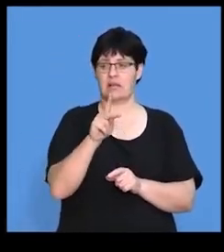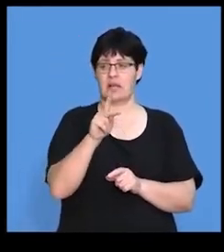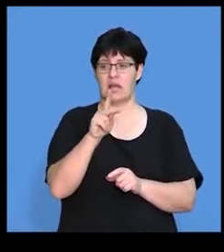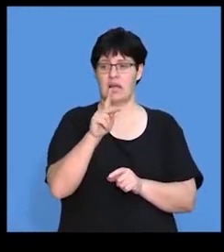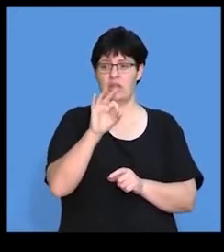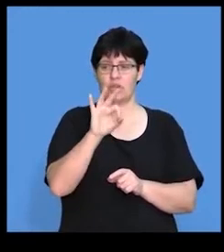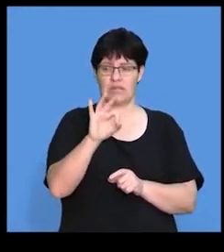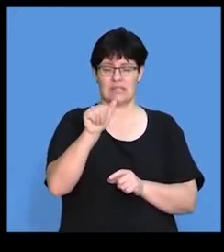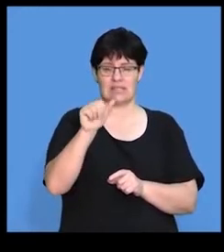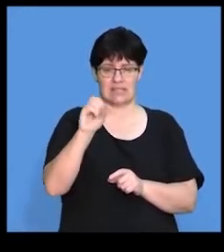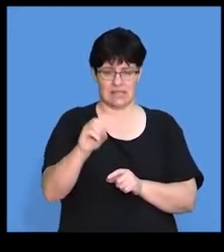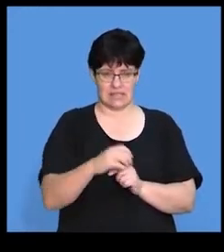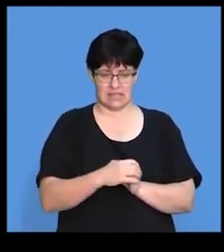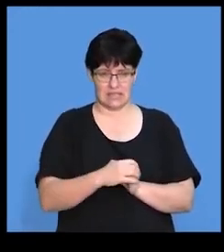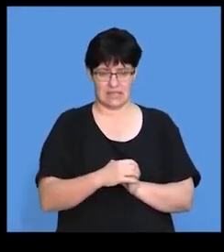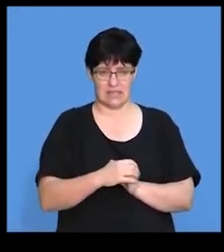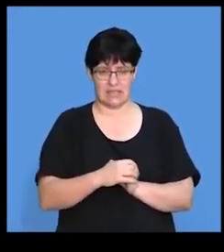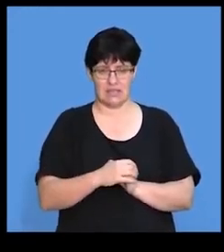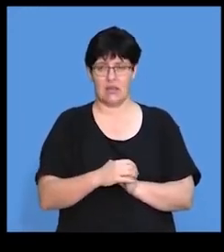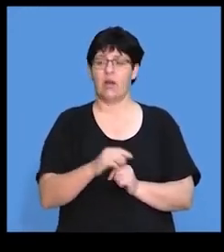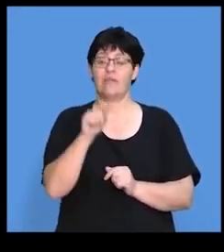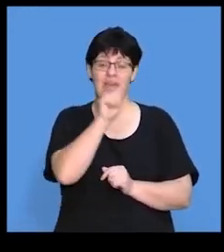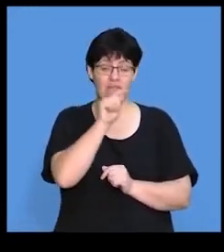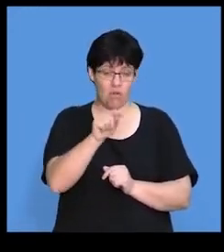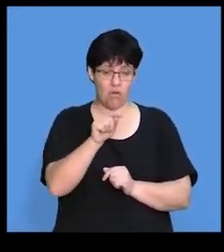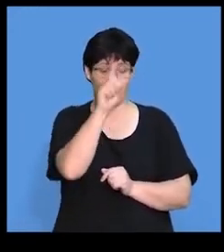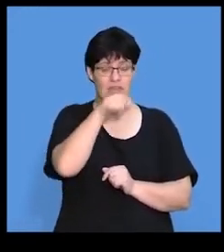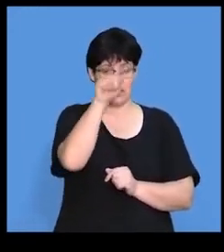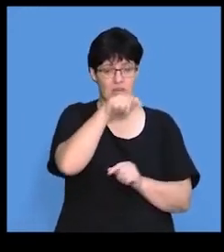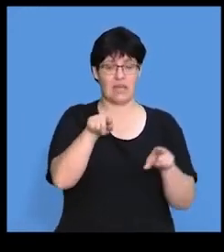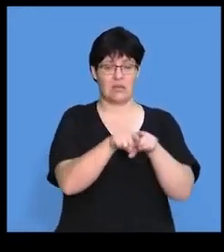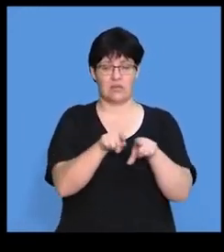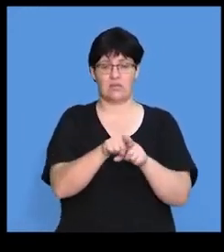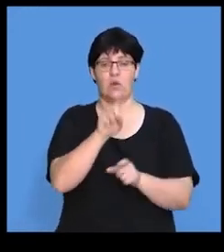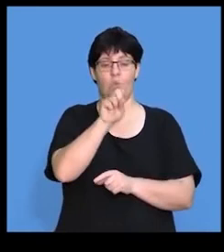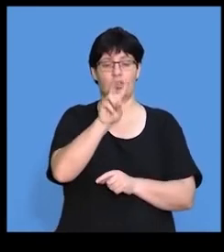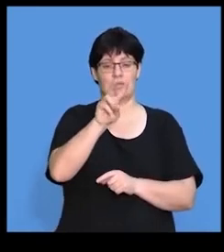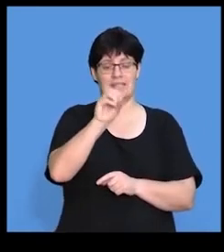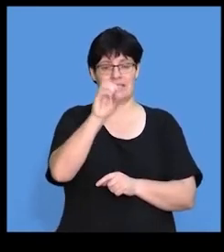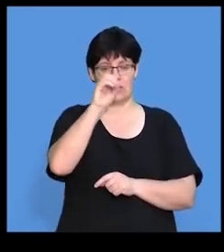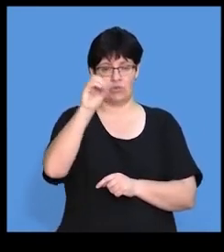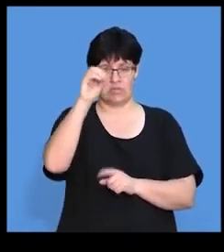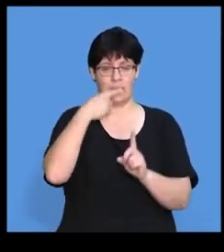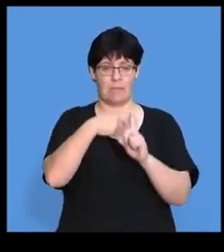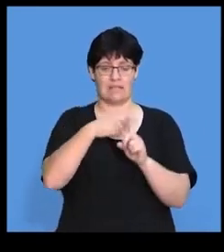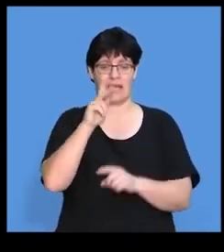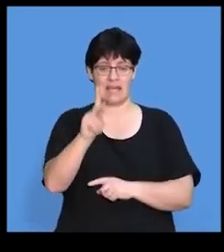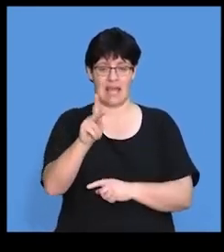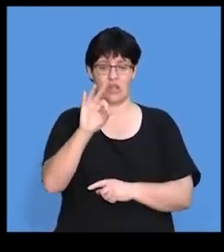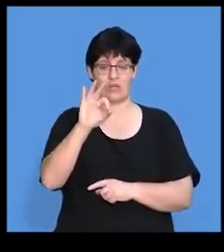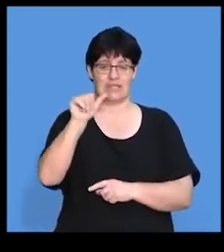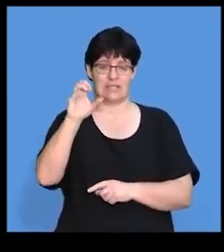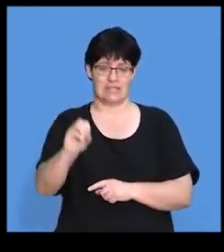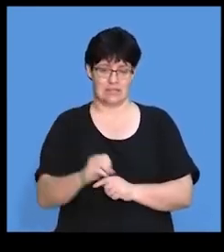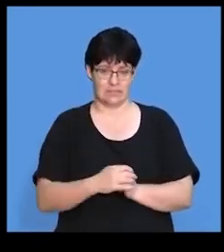K360 always, with sine and cos, it's your K360. So therefore, theta is equal to 120 degrees